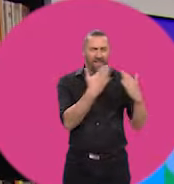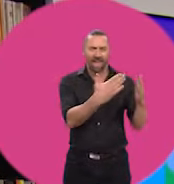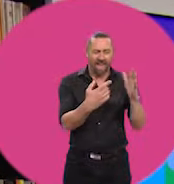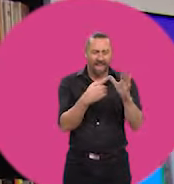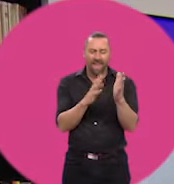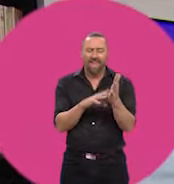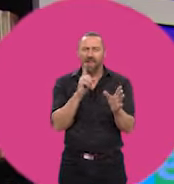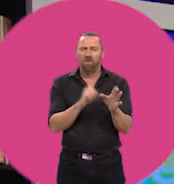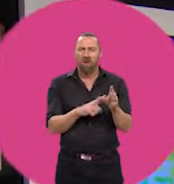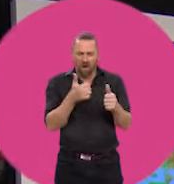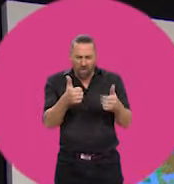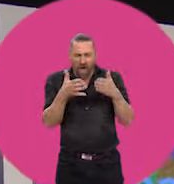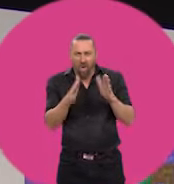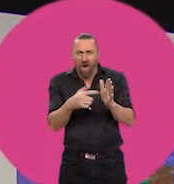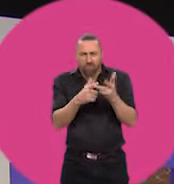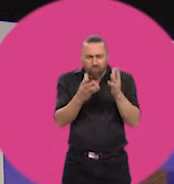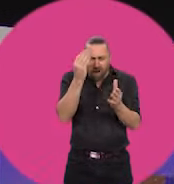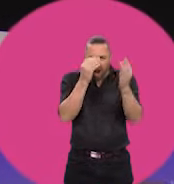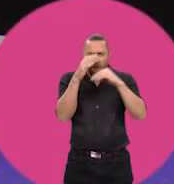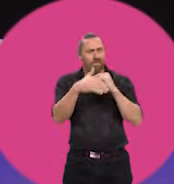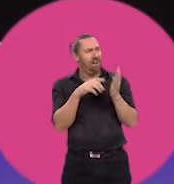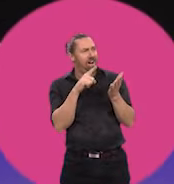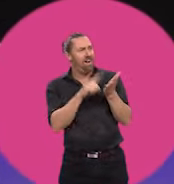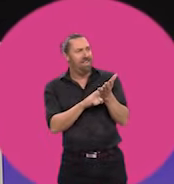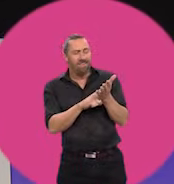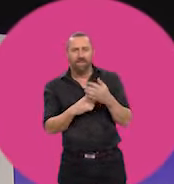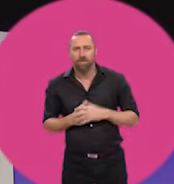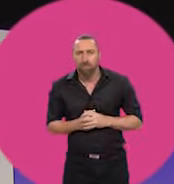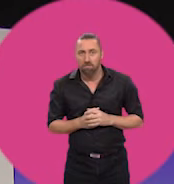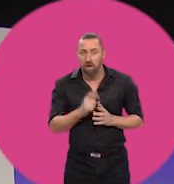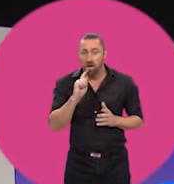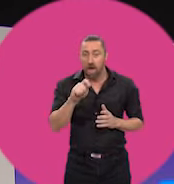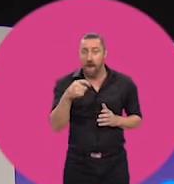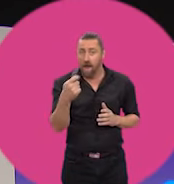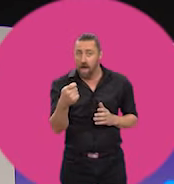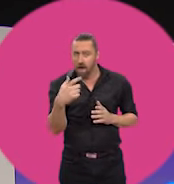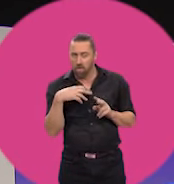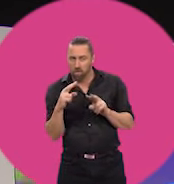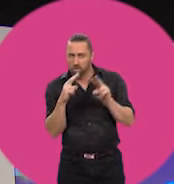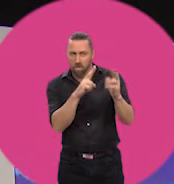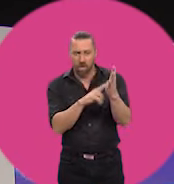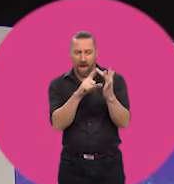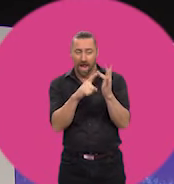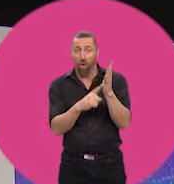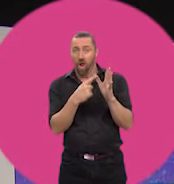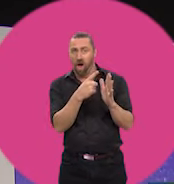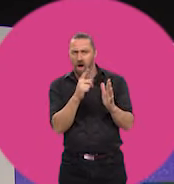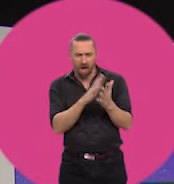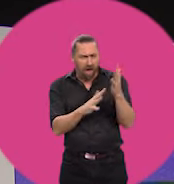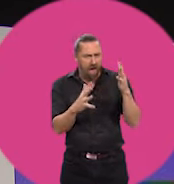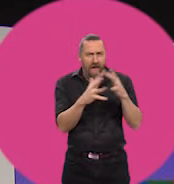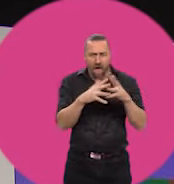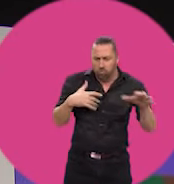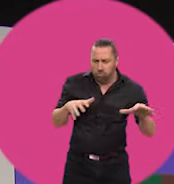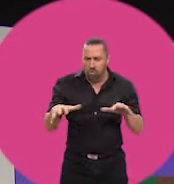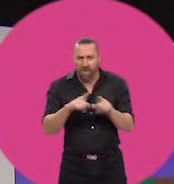Thanks, Amy. What a lovely way to learn about the letter L. Up next, we're going to head outside for an adventure with Nicola to find out